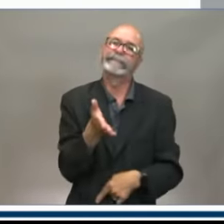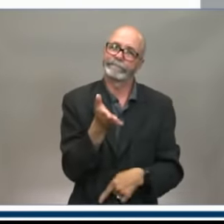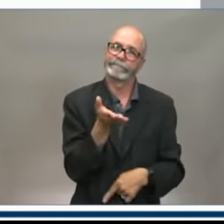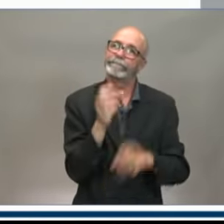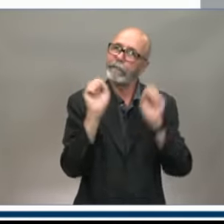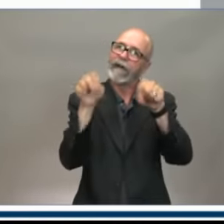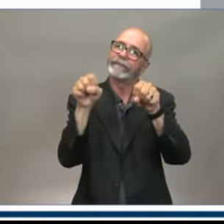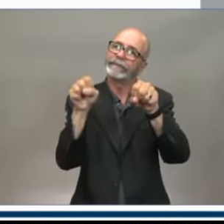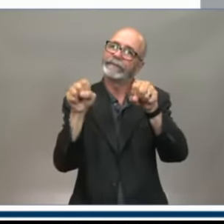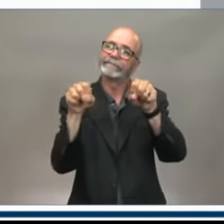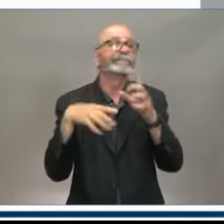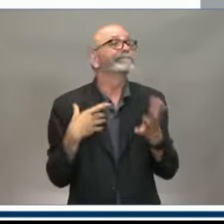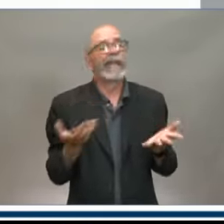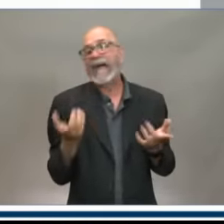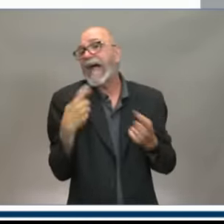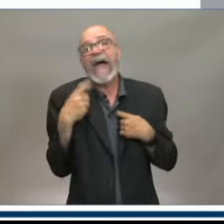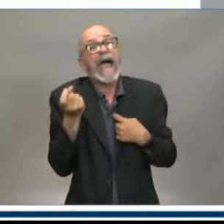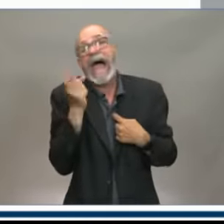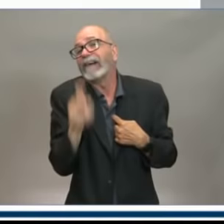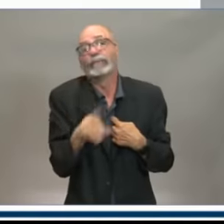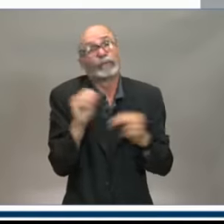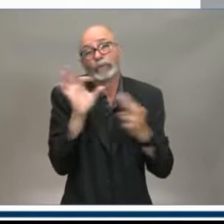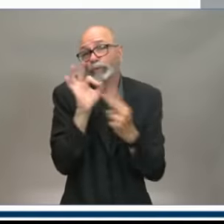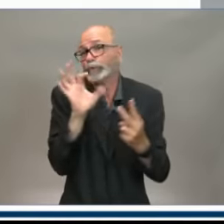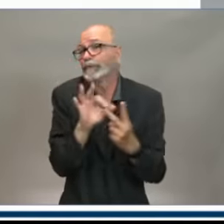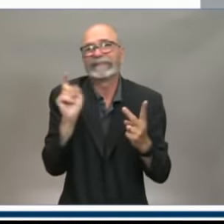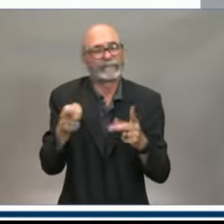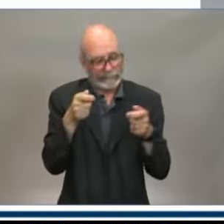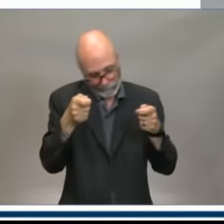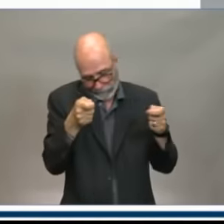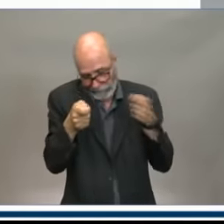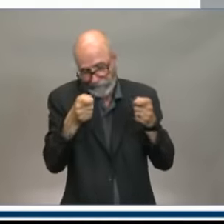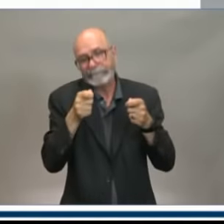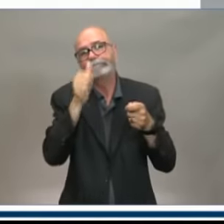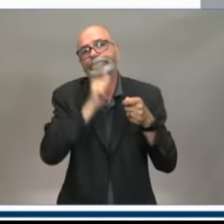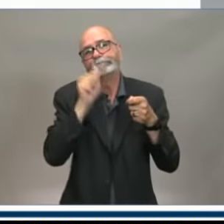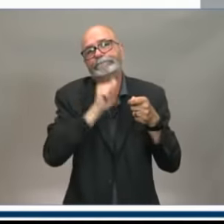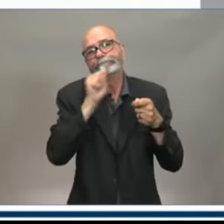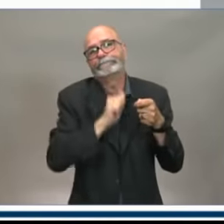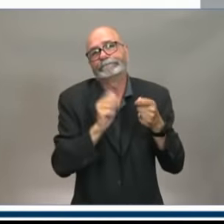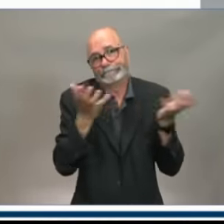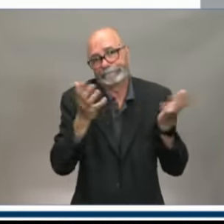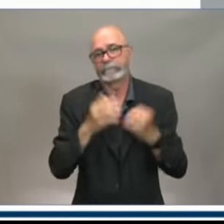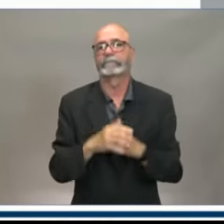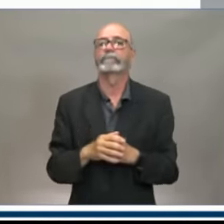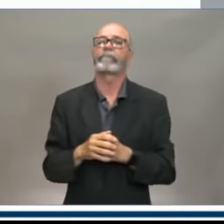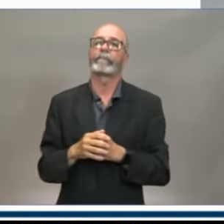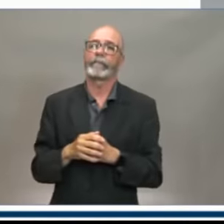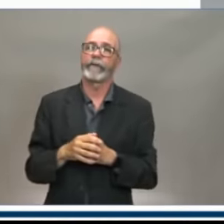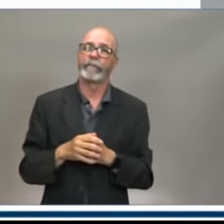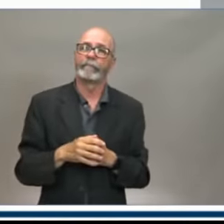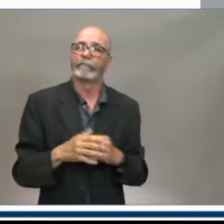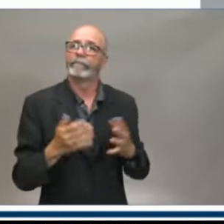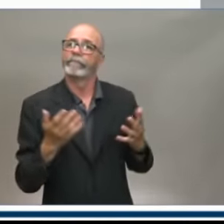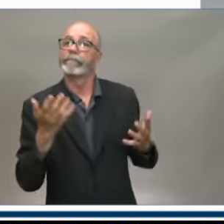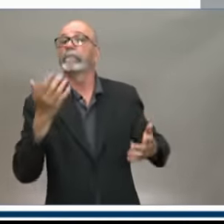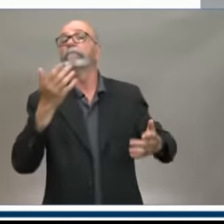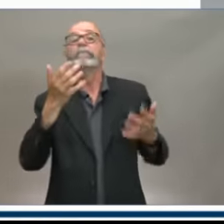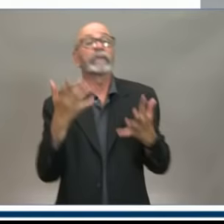to continue to control COVID. Many of them are ultimately about what we do as individuals and what we do or don't do.